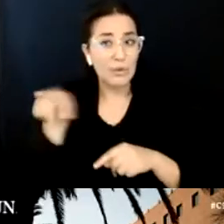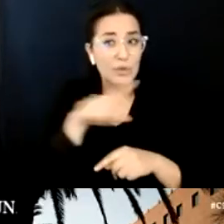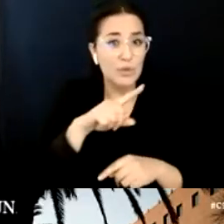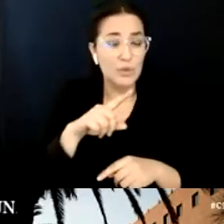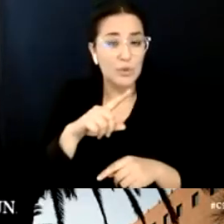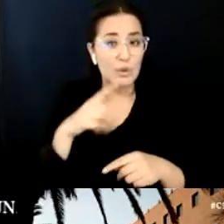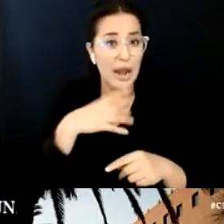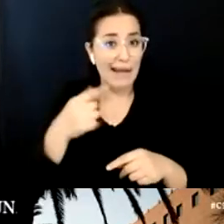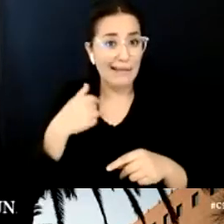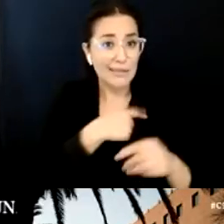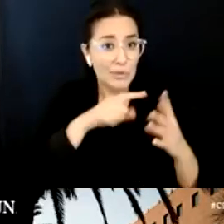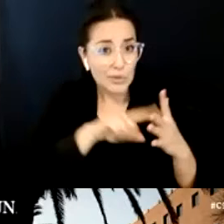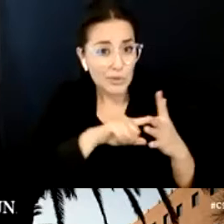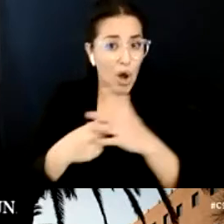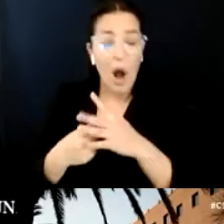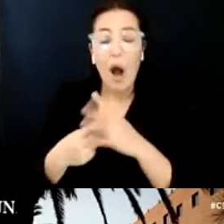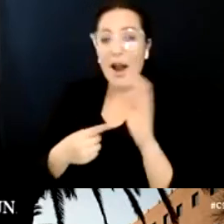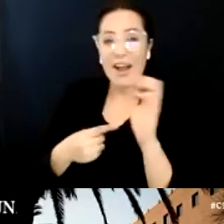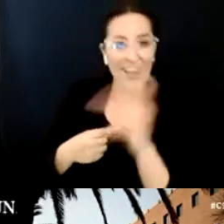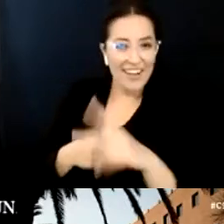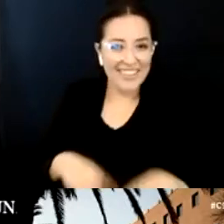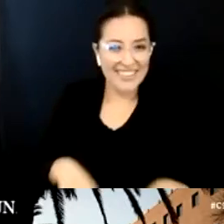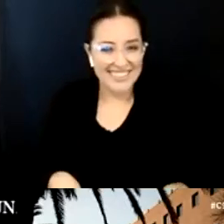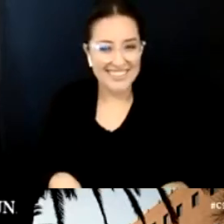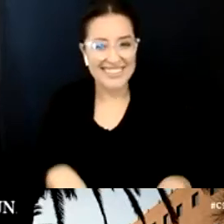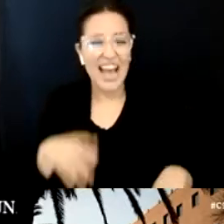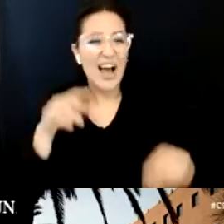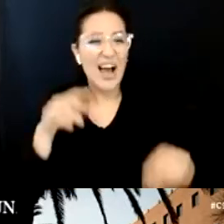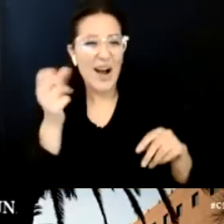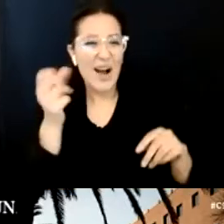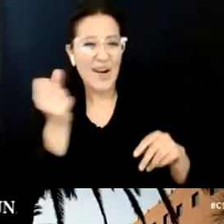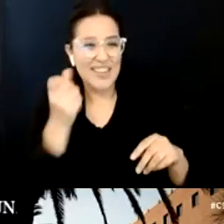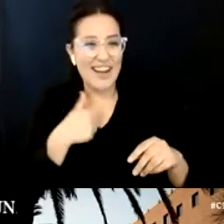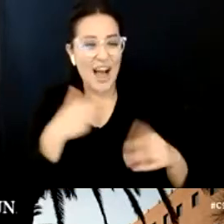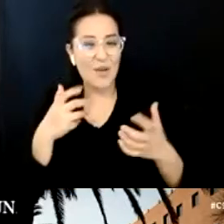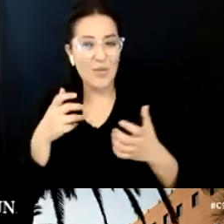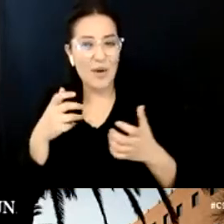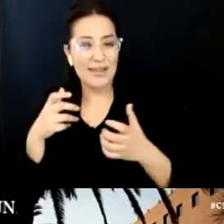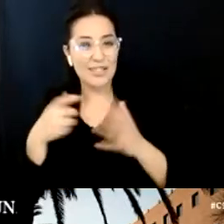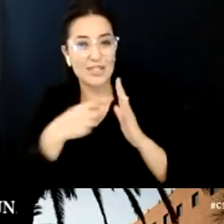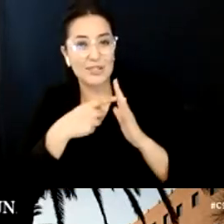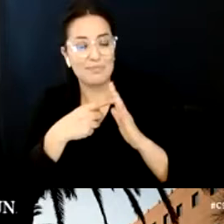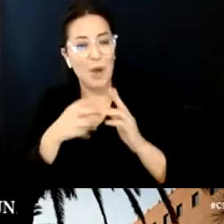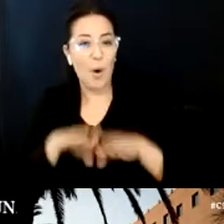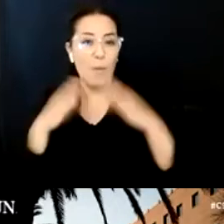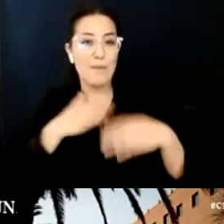start or? Okay, yes, please. Let me pull up my PowerPoint then.